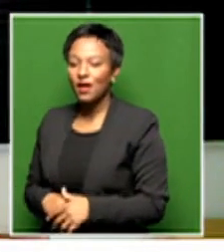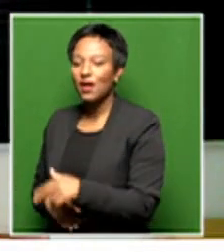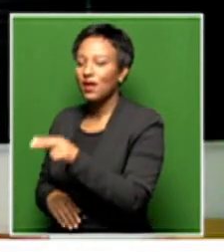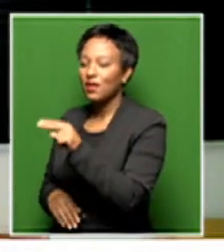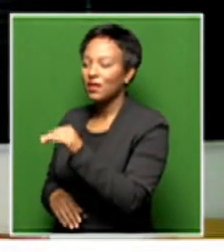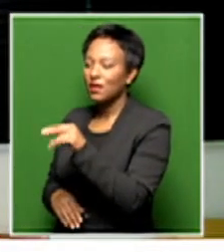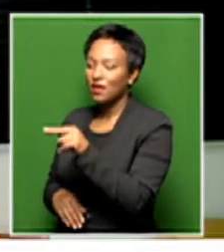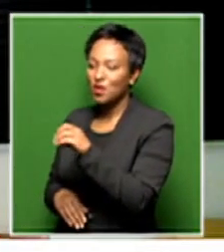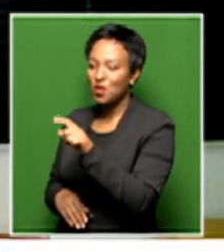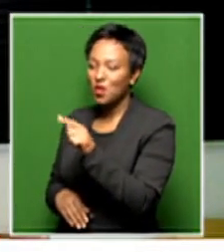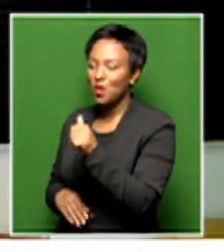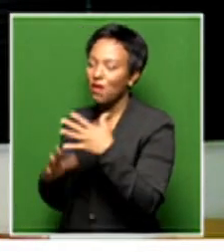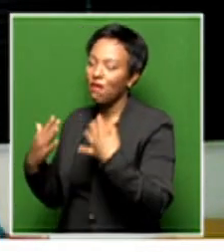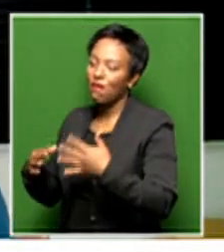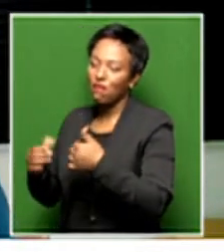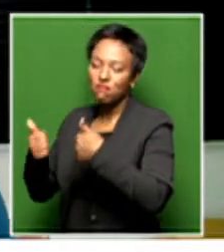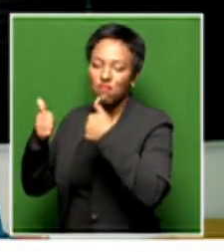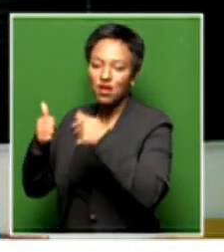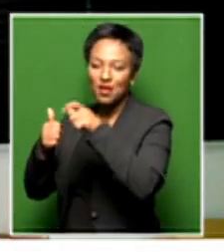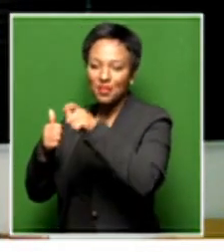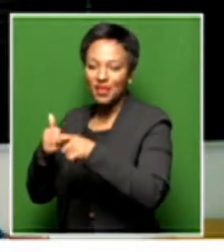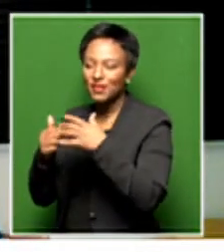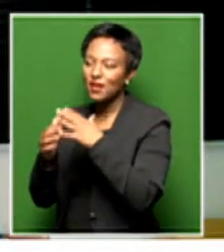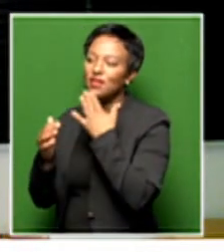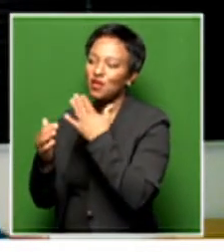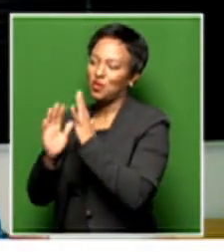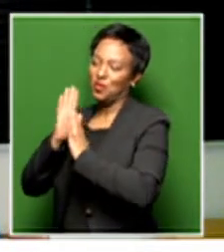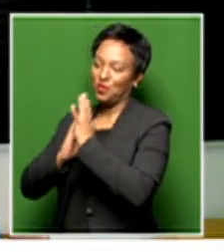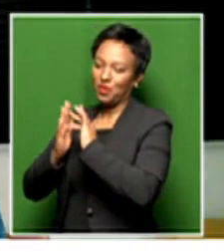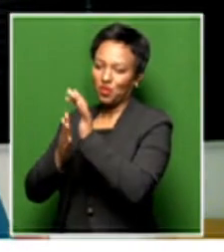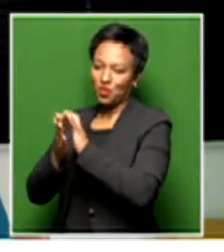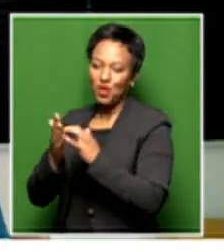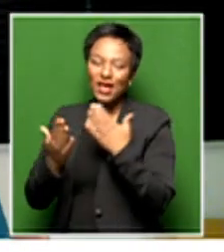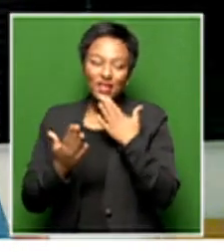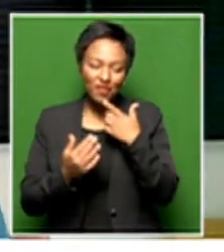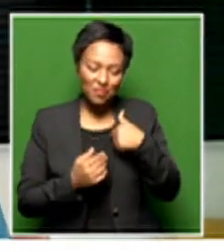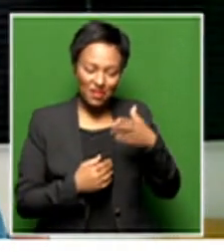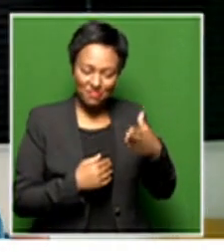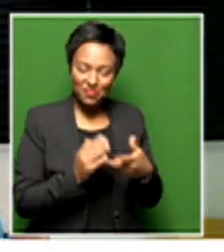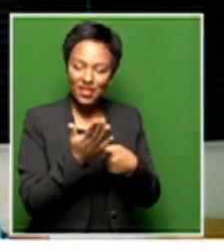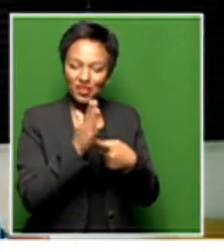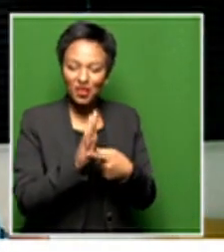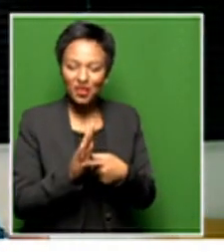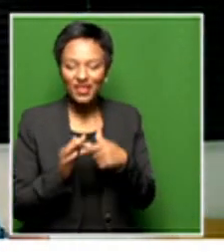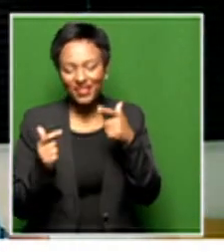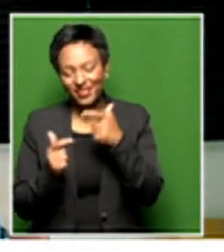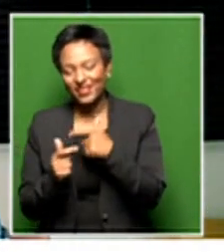a vibe. Hey, thank you so much for sharing your story with us. Thanks for chatting to us. Thank you for having me on the show. Thank you.